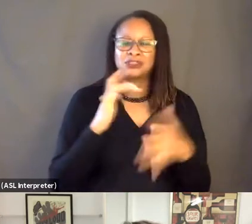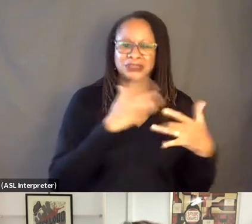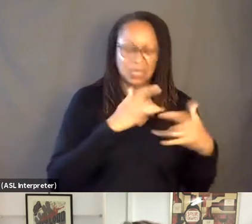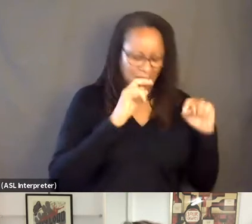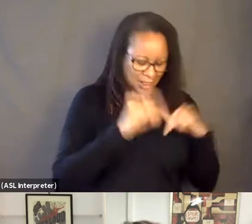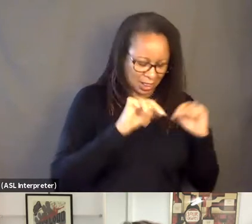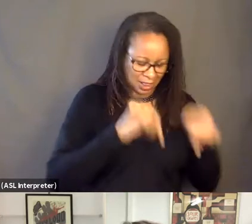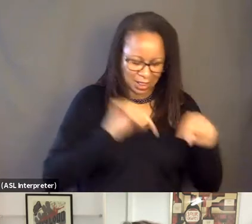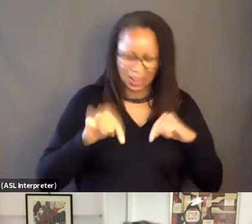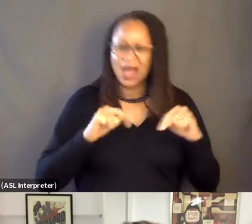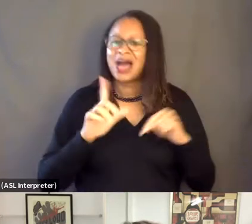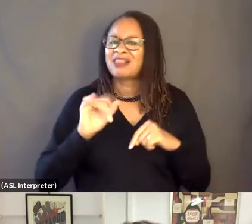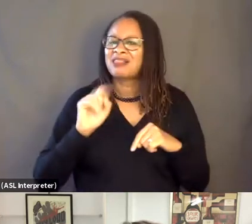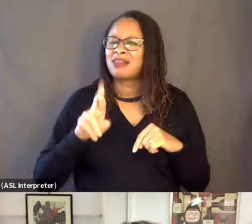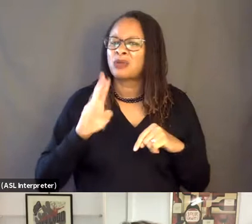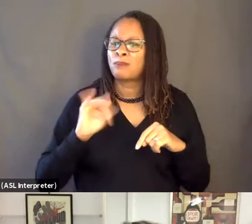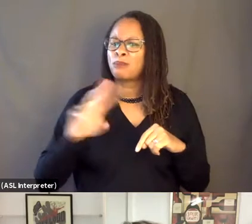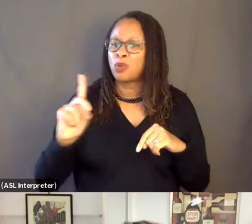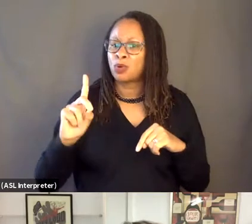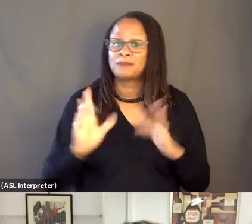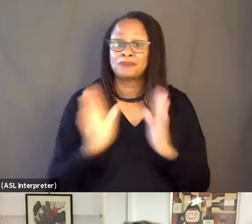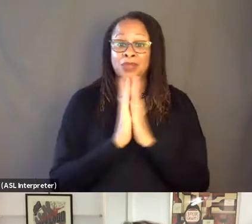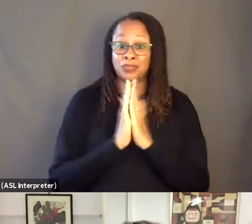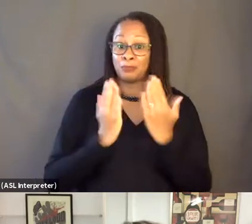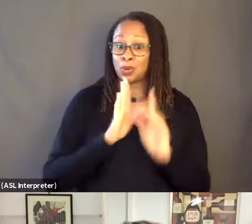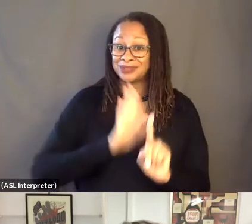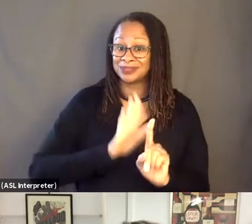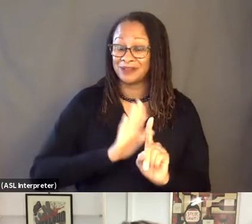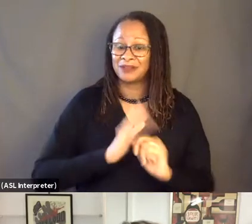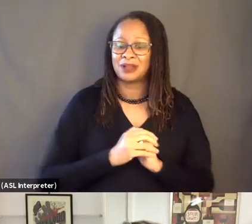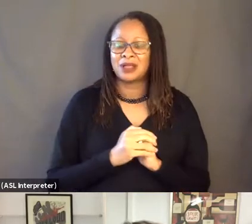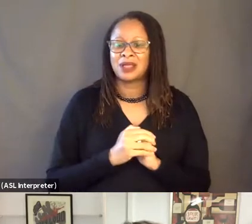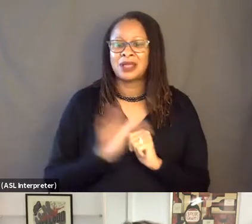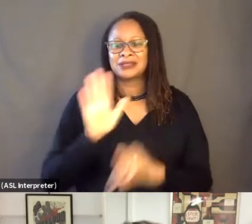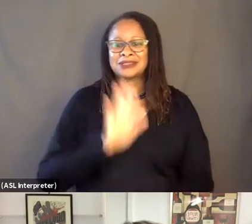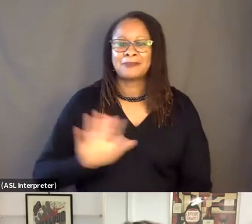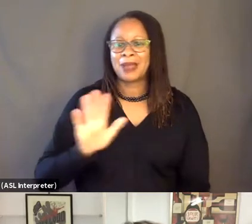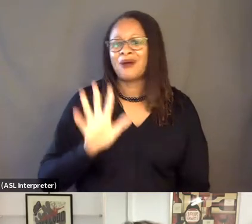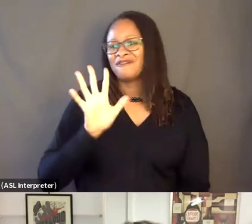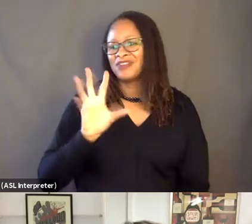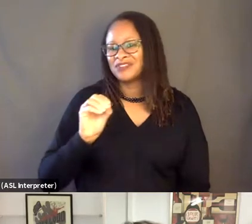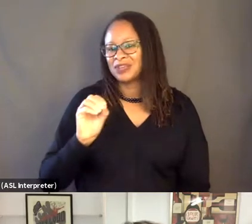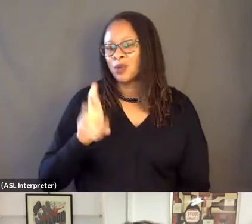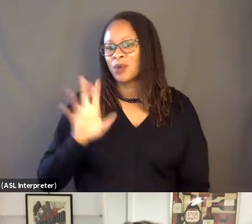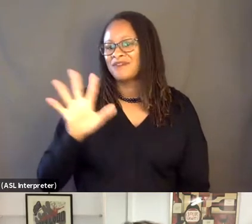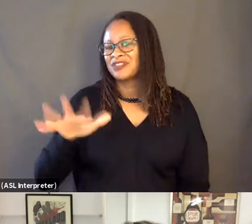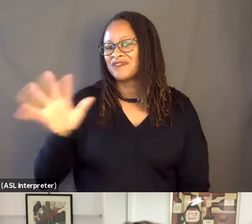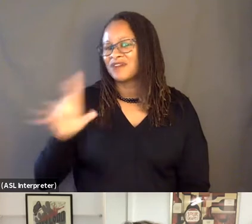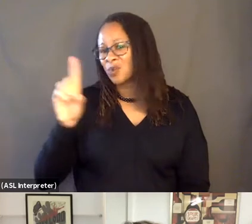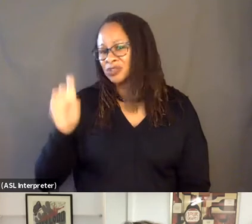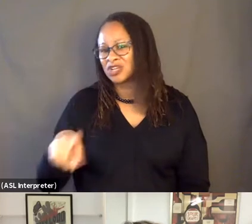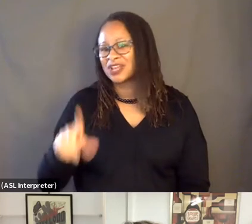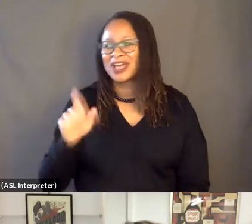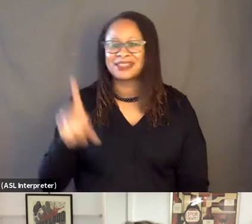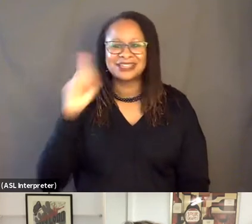letterboard. The book itself is in the form of about 50 or 55 questions that he's